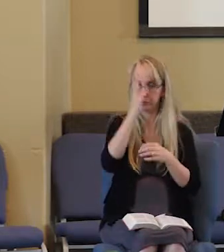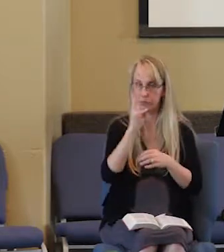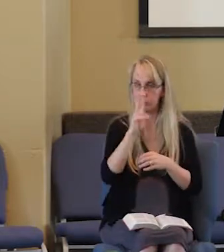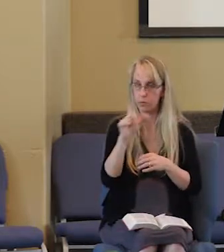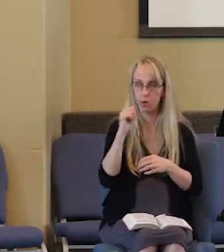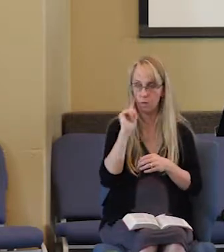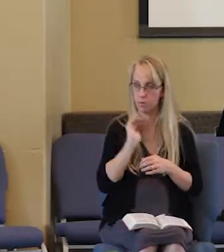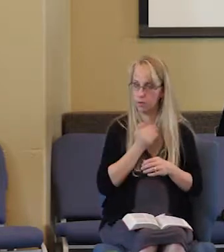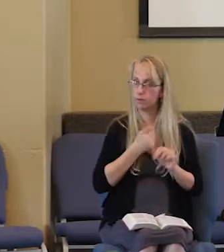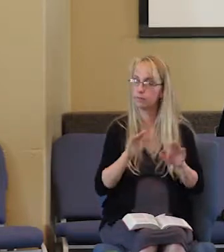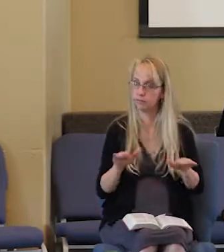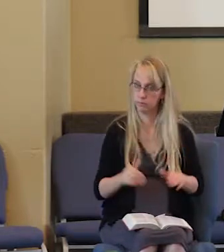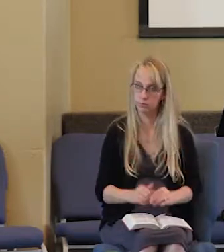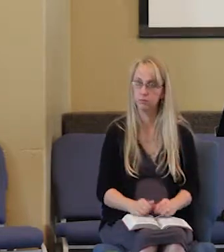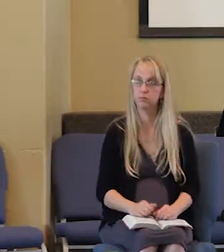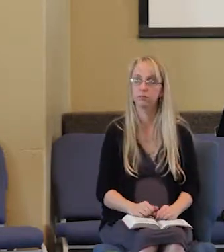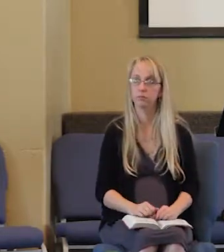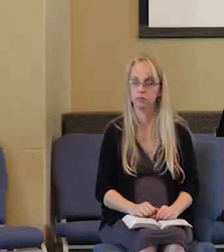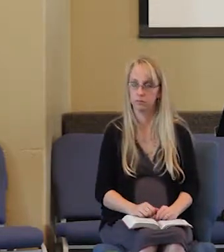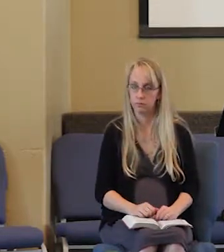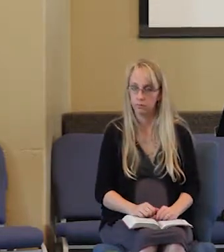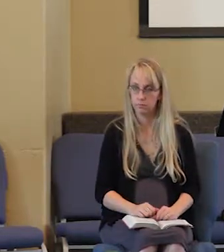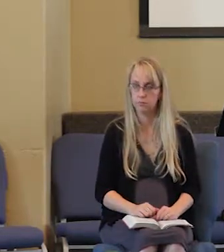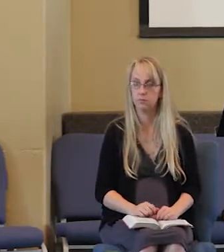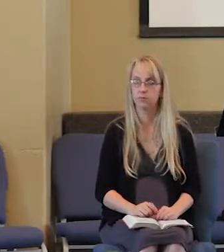for our children.